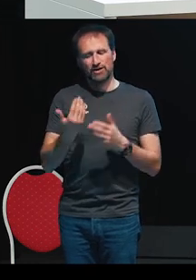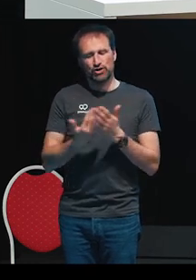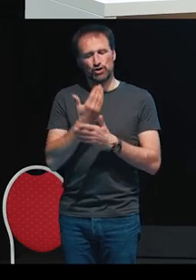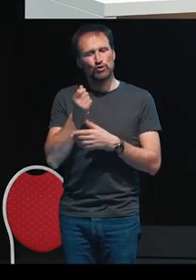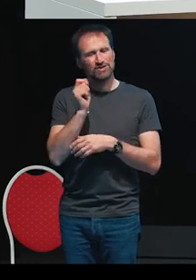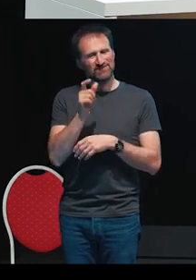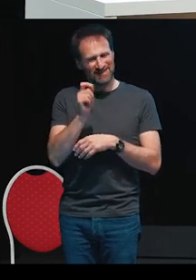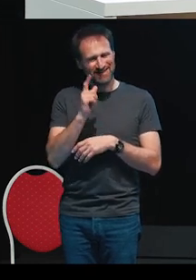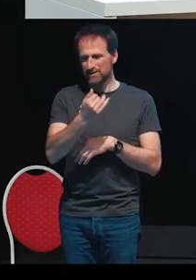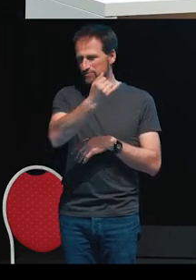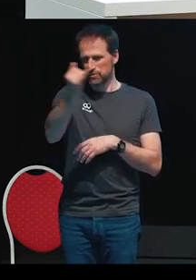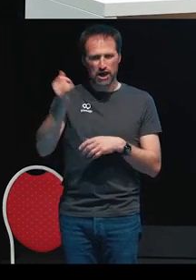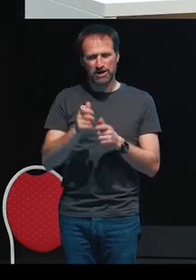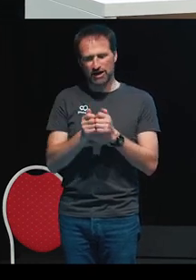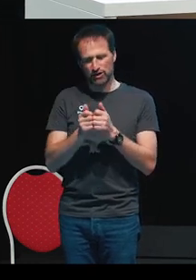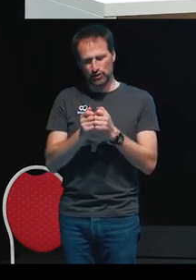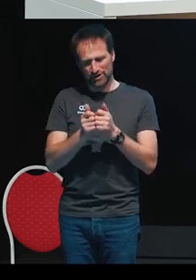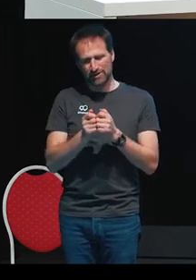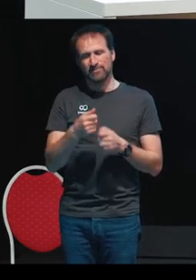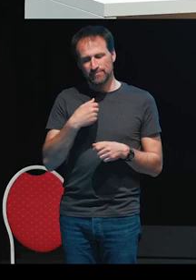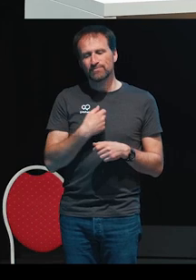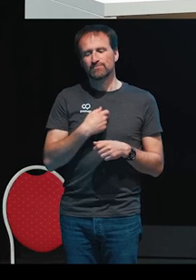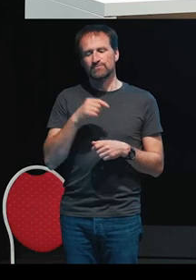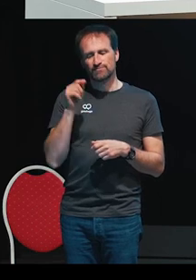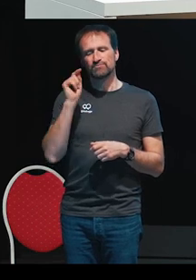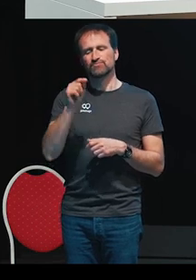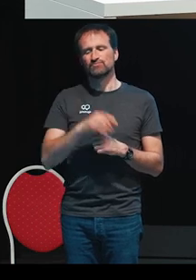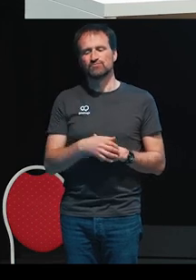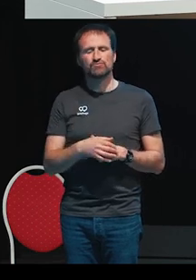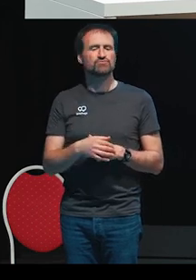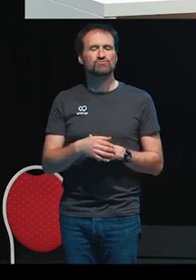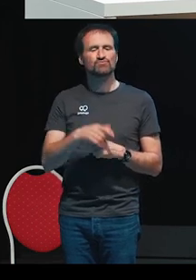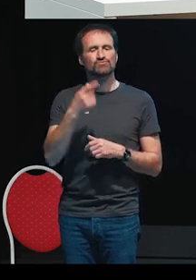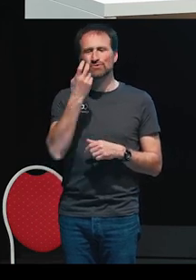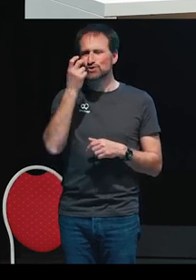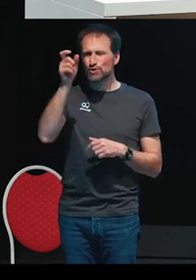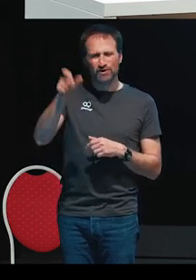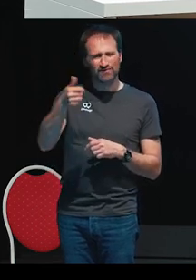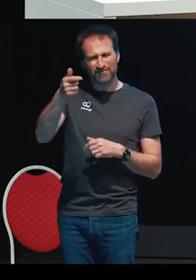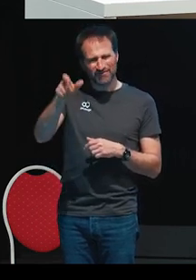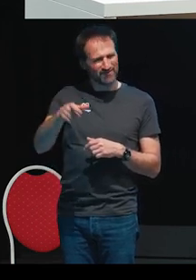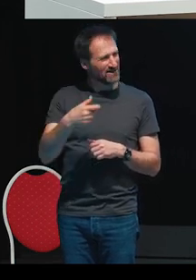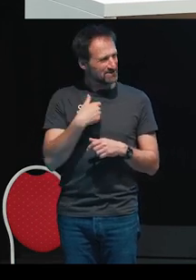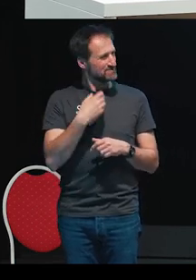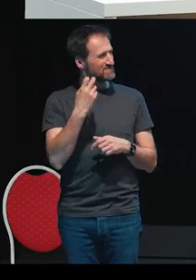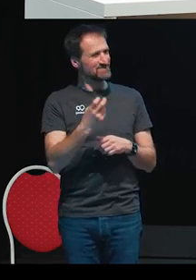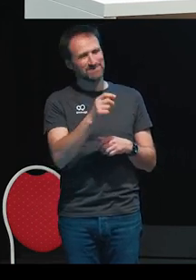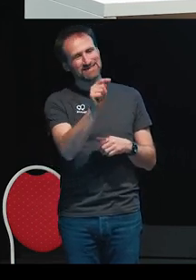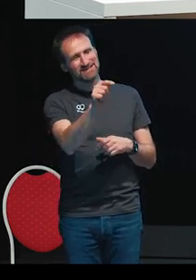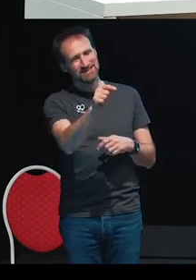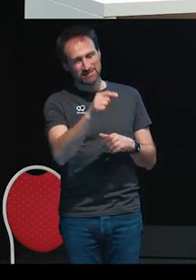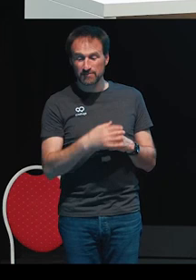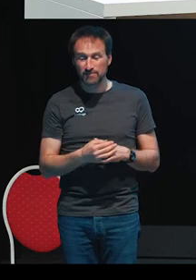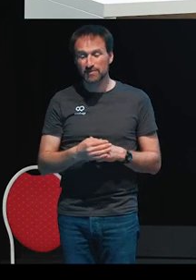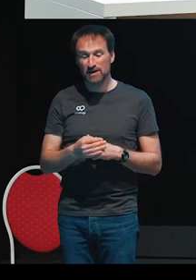is tweeting. So I would like to search for this nice guy who is actually a friend of mine, and